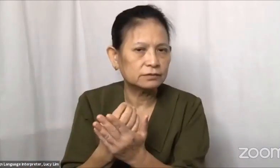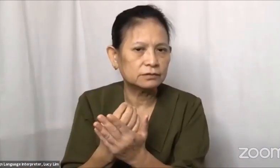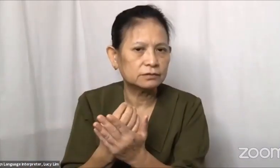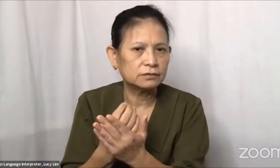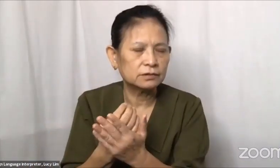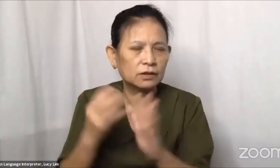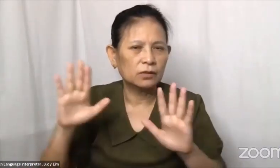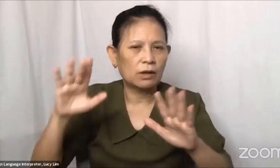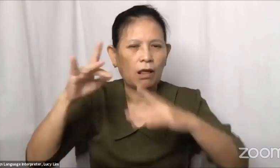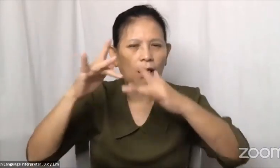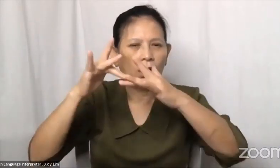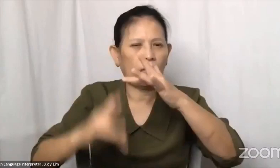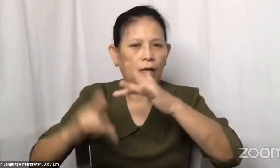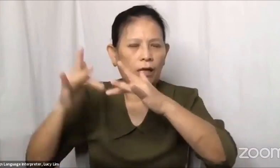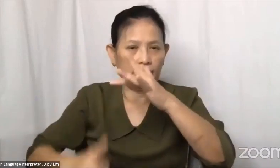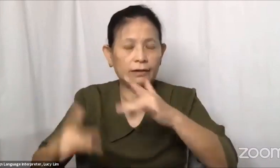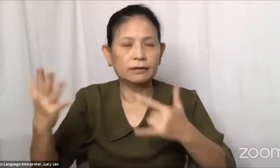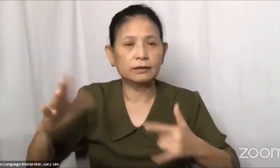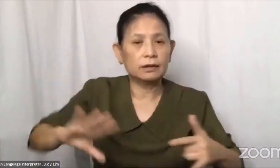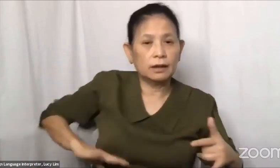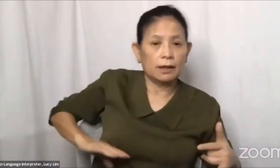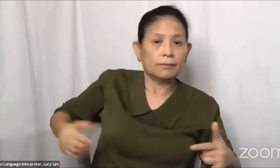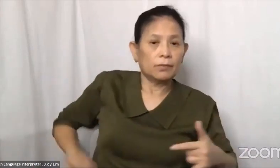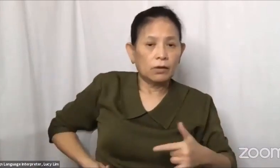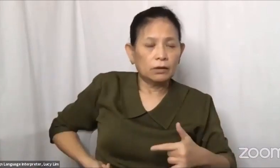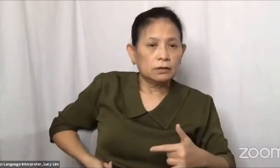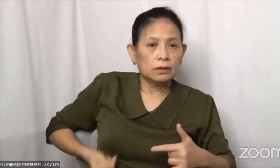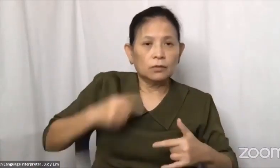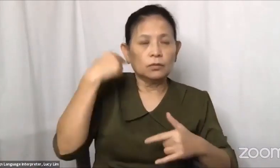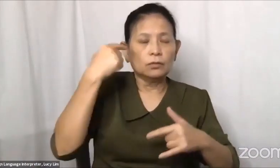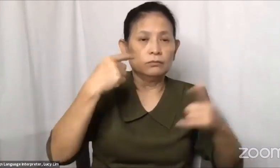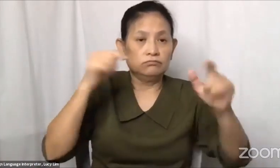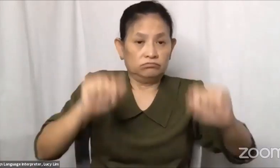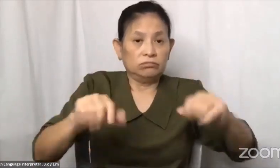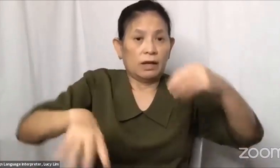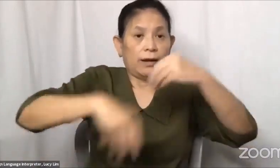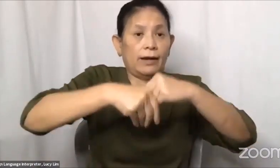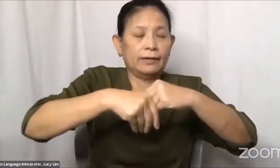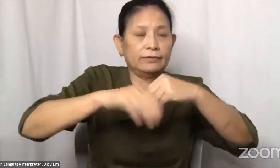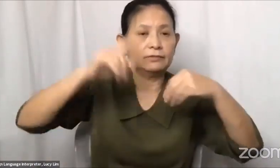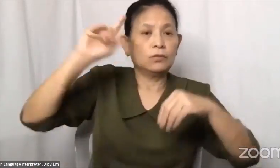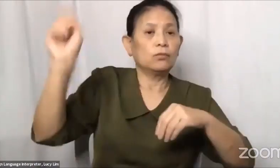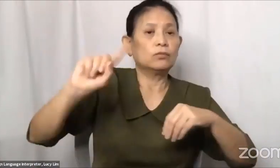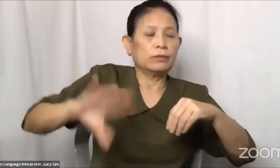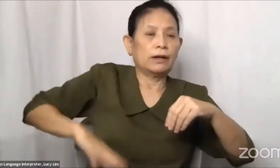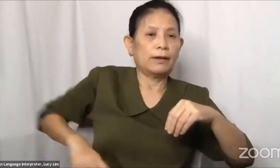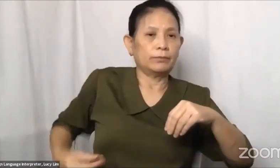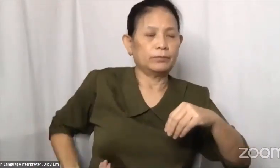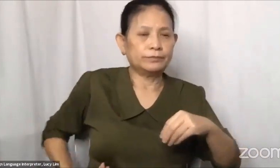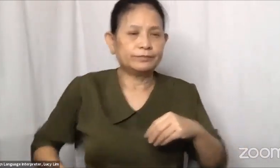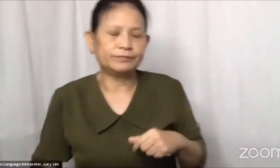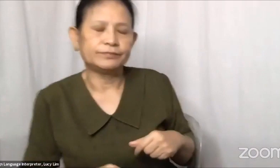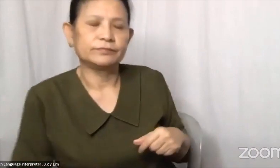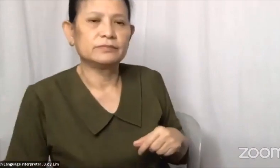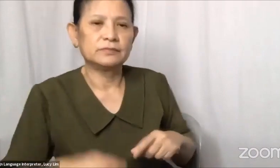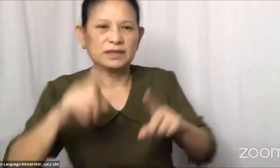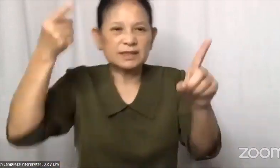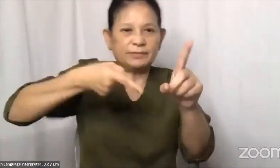Okay. And Cambodia, Leafy, would you like to add something to that in Cambodia, specific to that